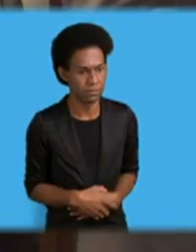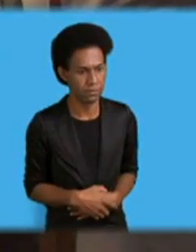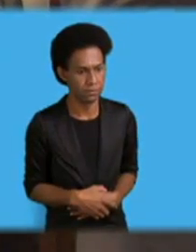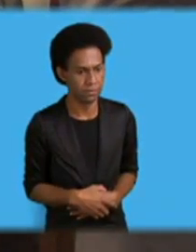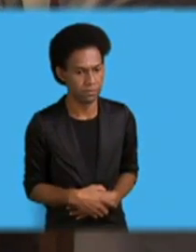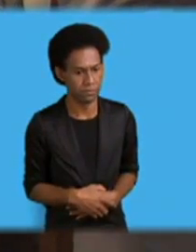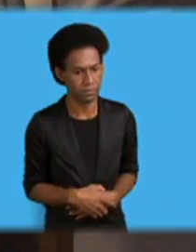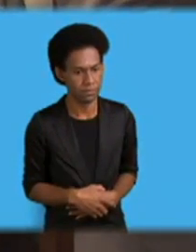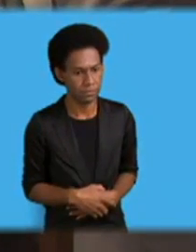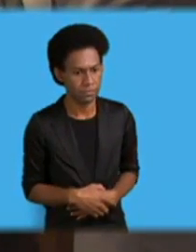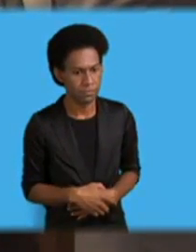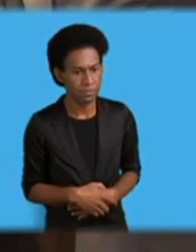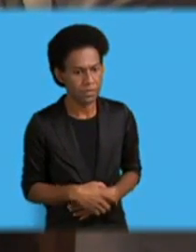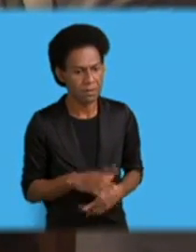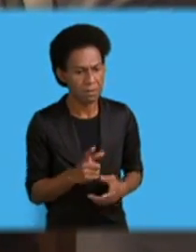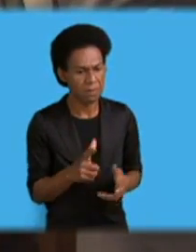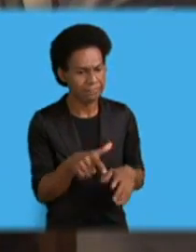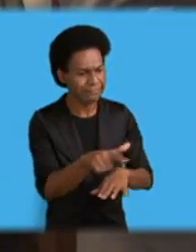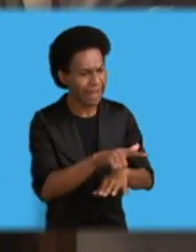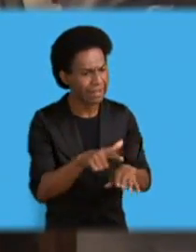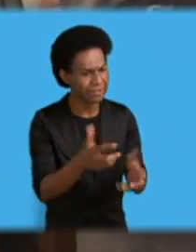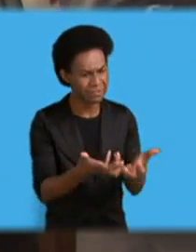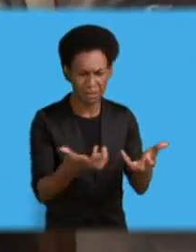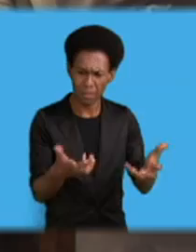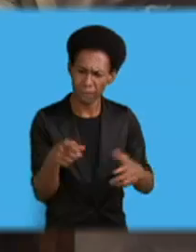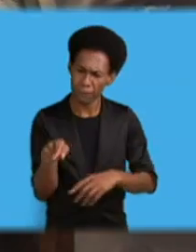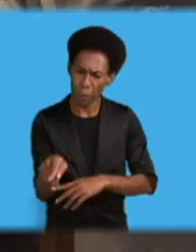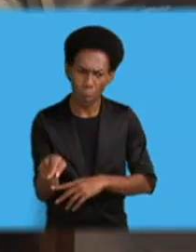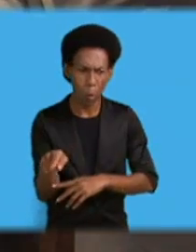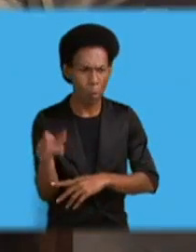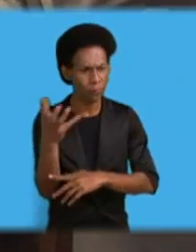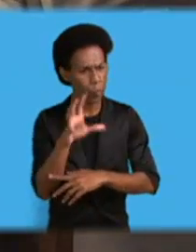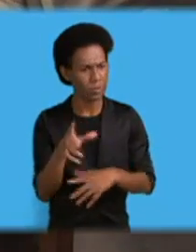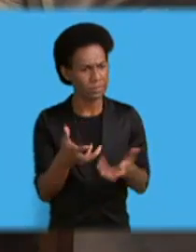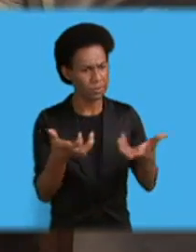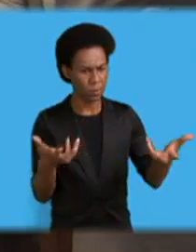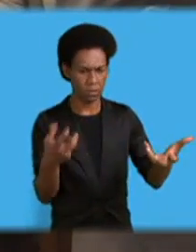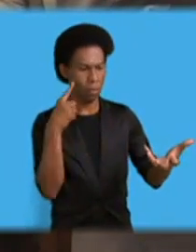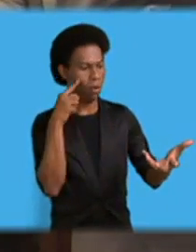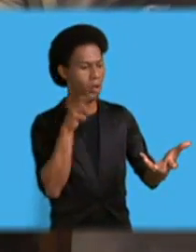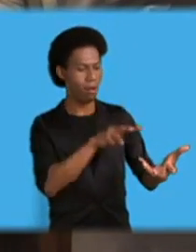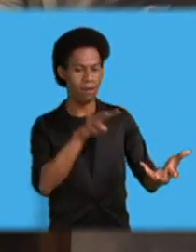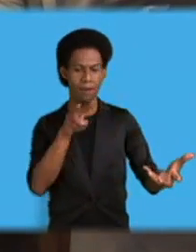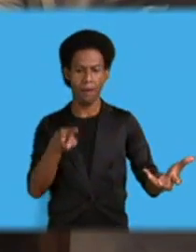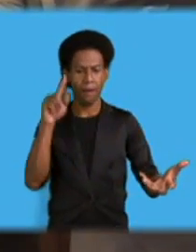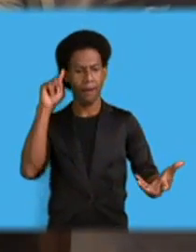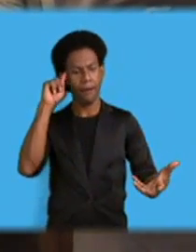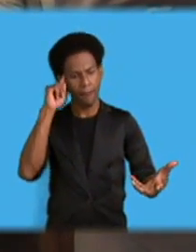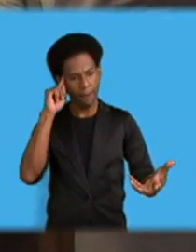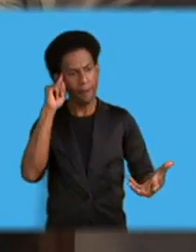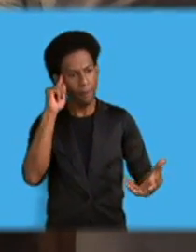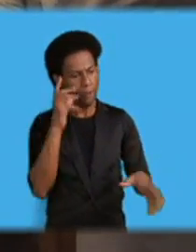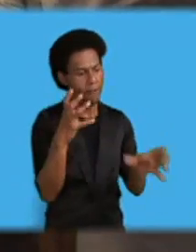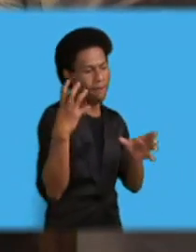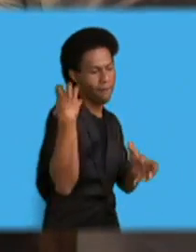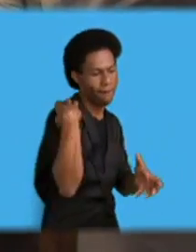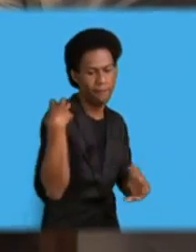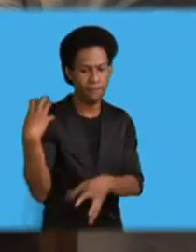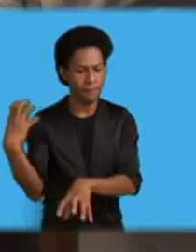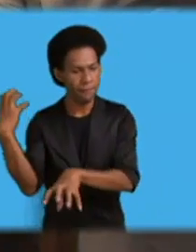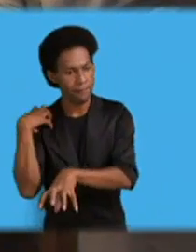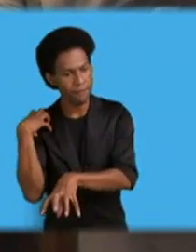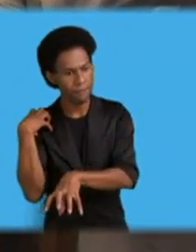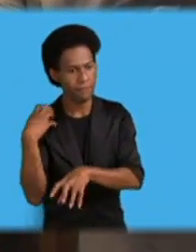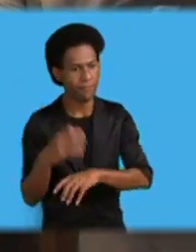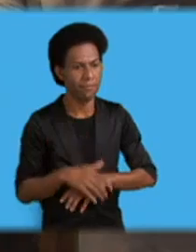Speaker, my ministry is aware of the multiple roles of forests, ranging from the normal timber needs and economic livelihoods to